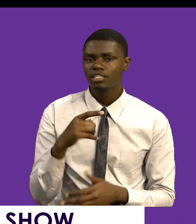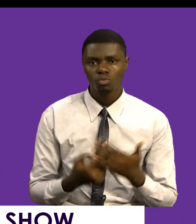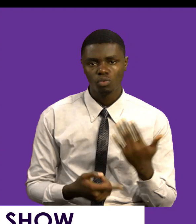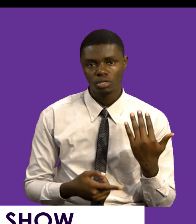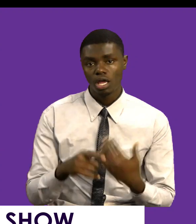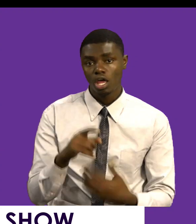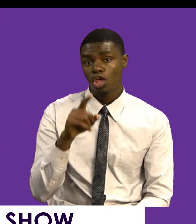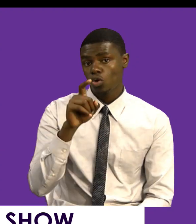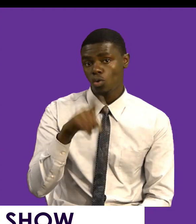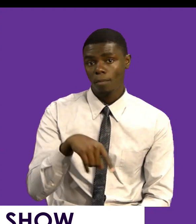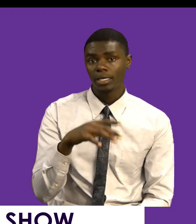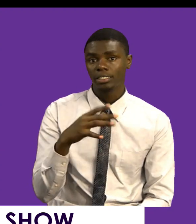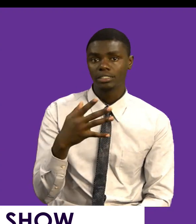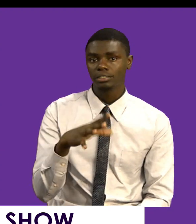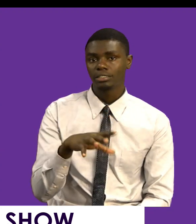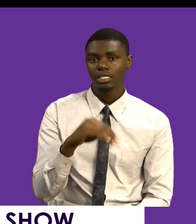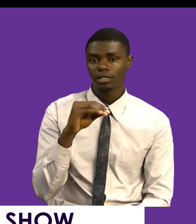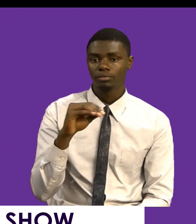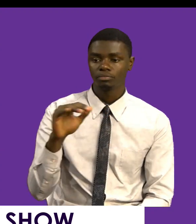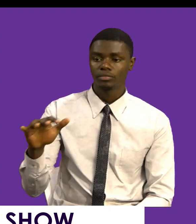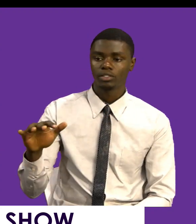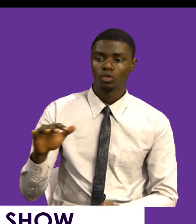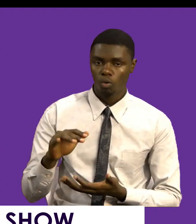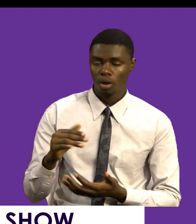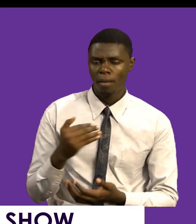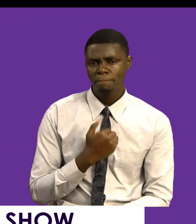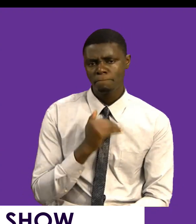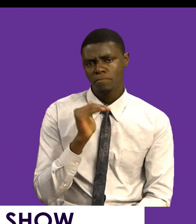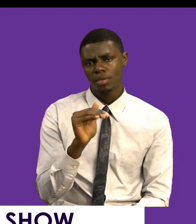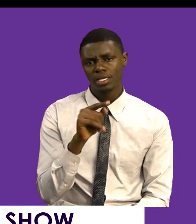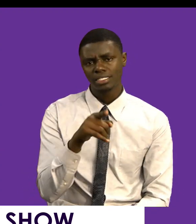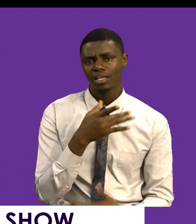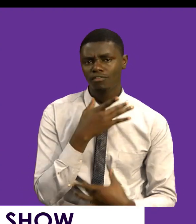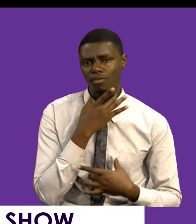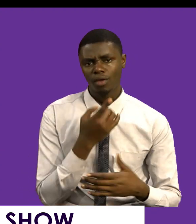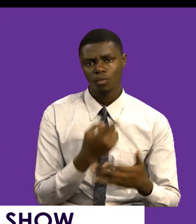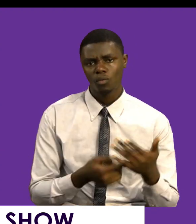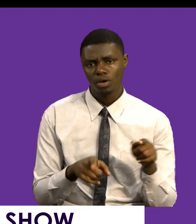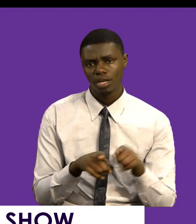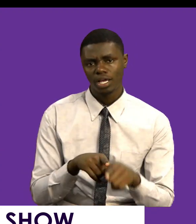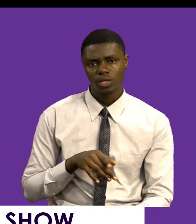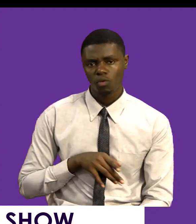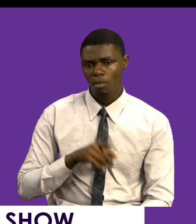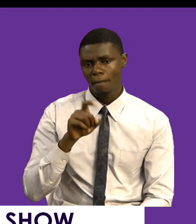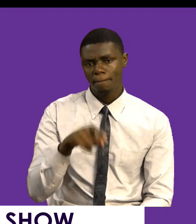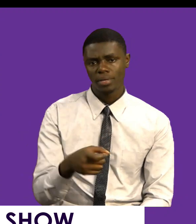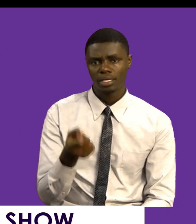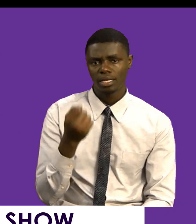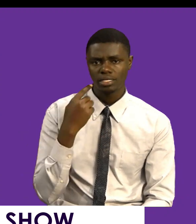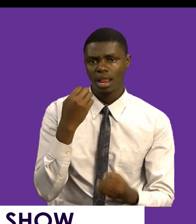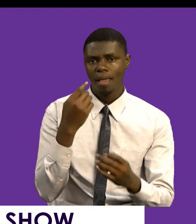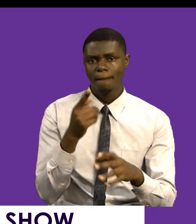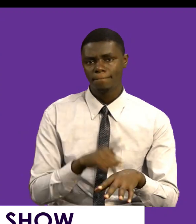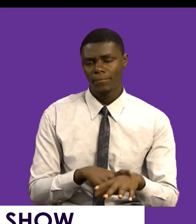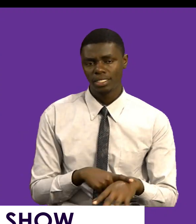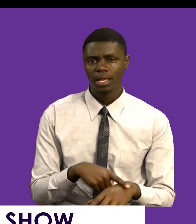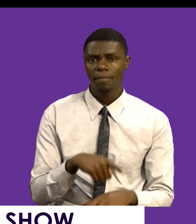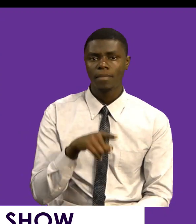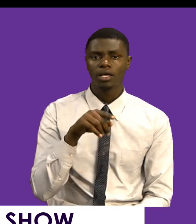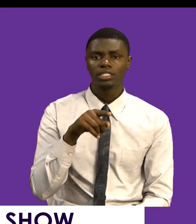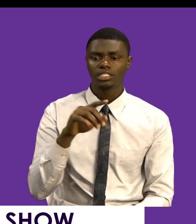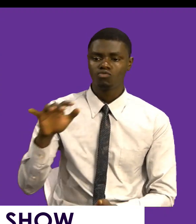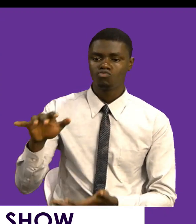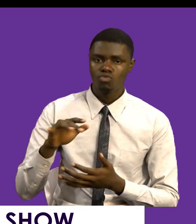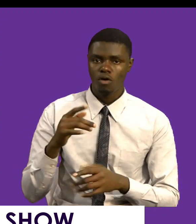need to take stock. Let me ask you a question. What do you like as a woman? You need to understand that many times you are stopped